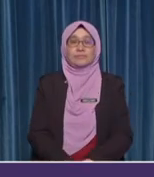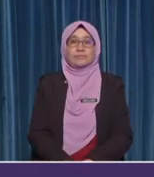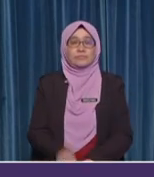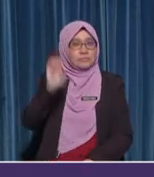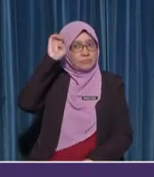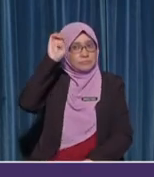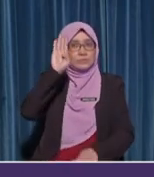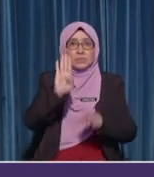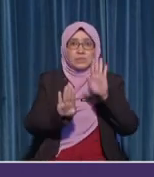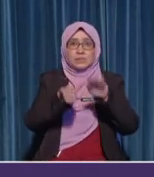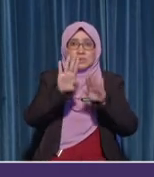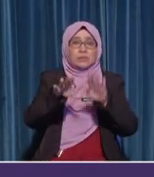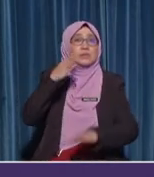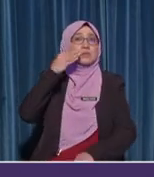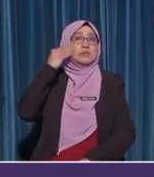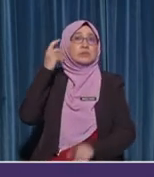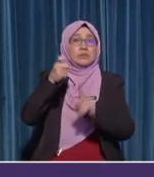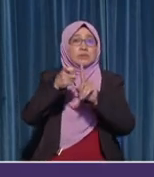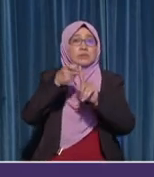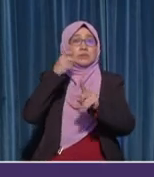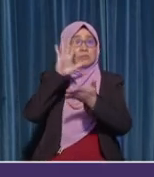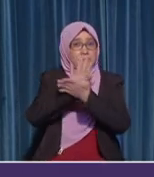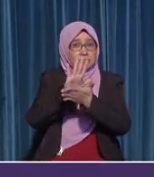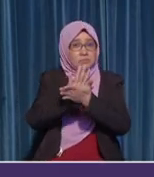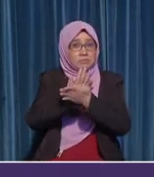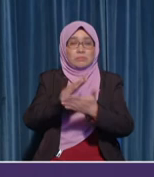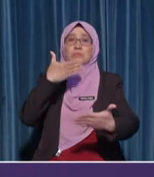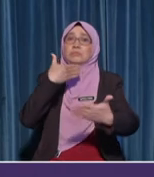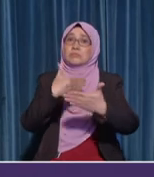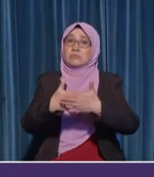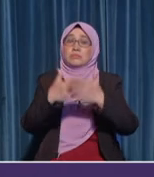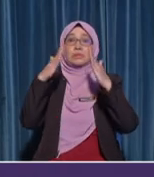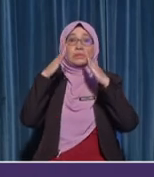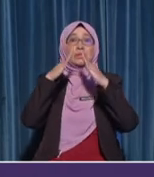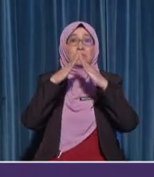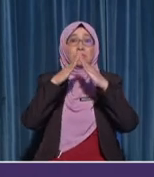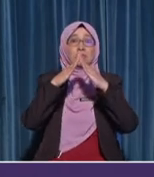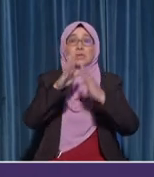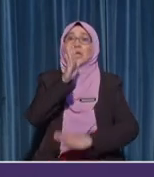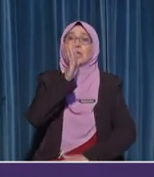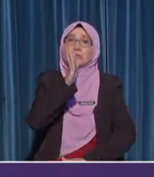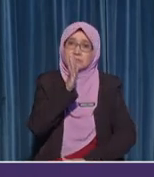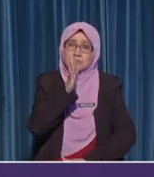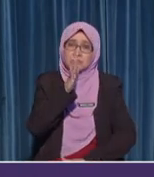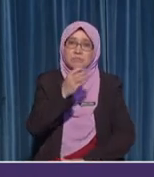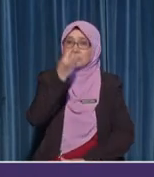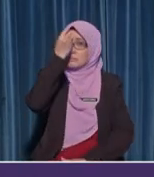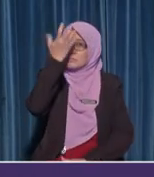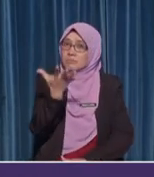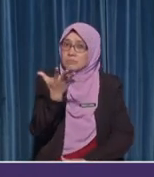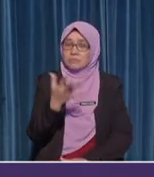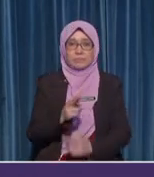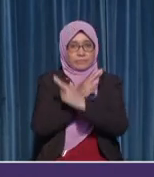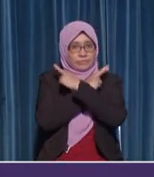walked home from school. Arriving home, his mother told him